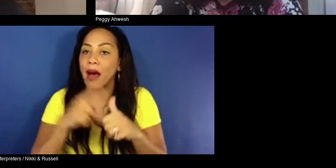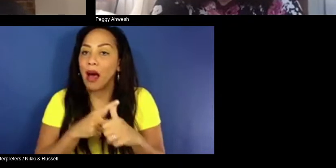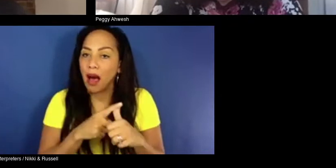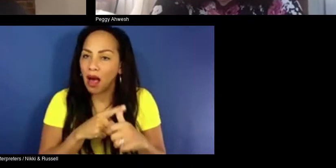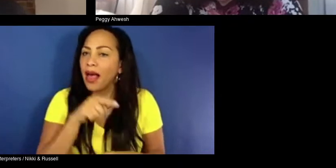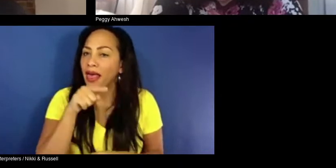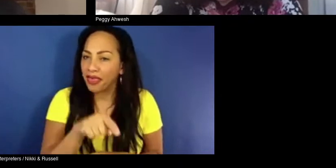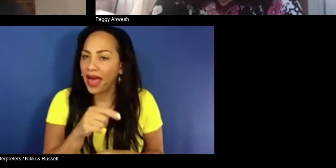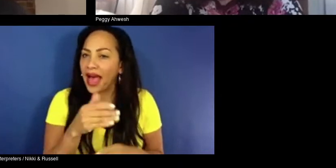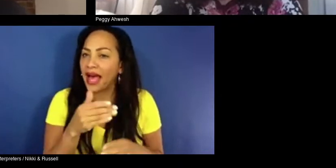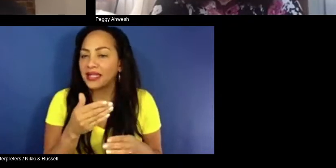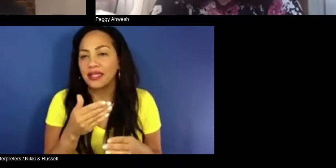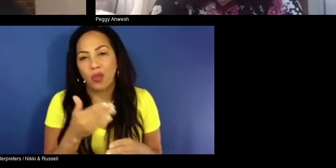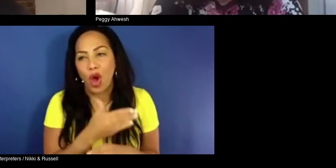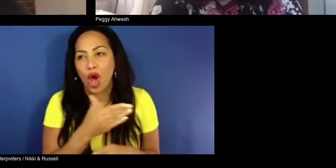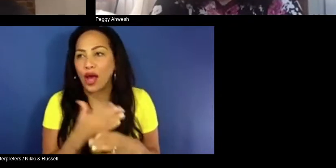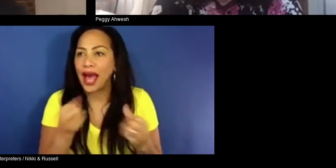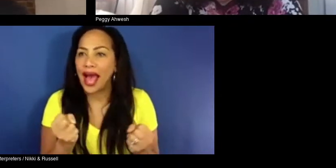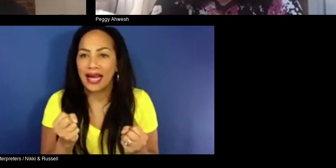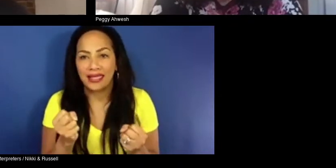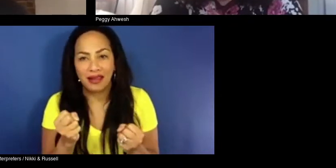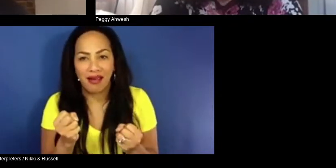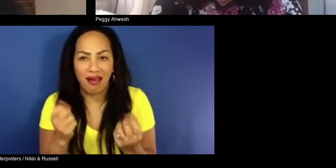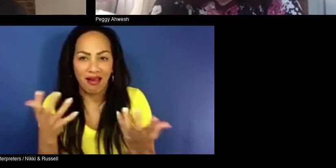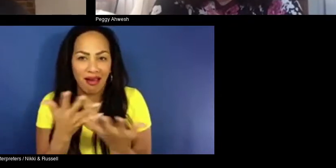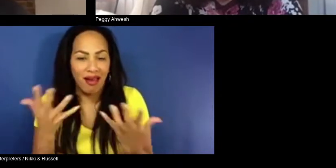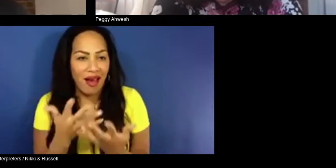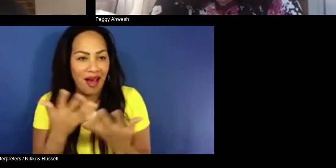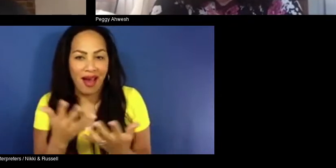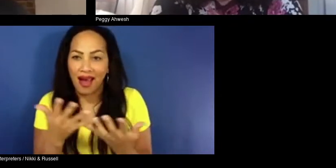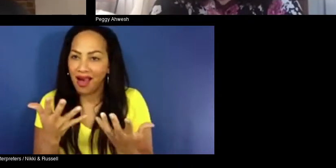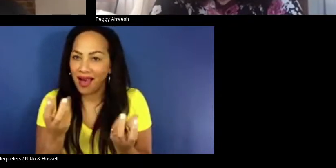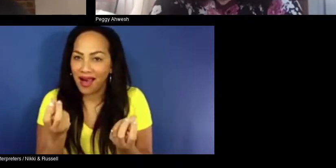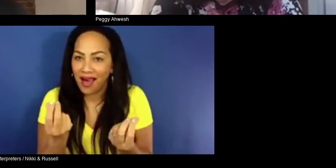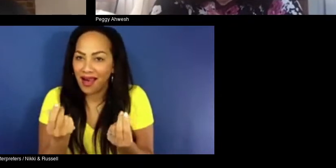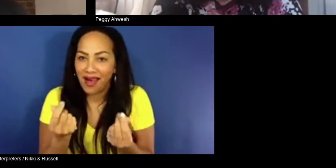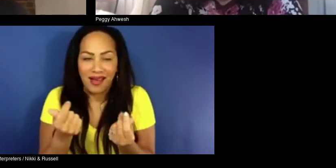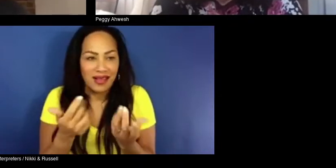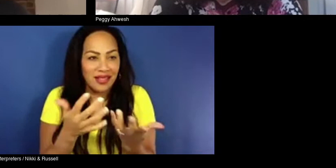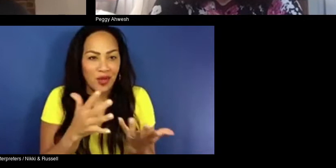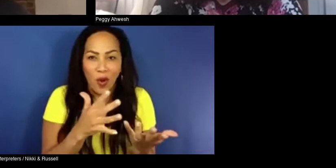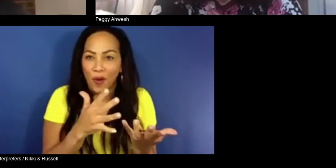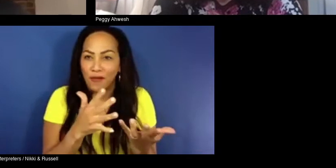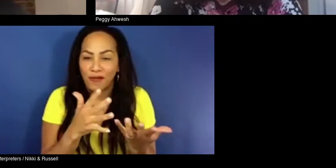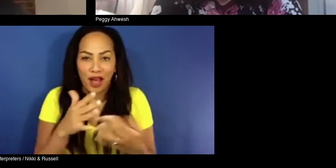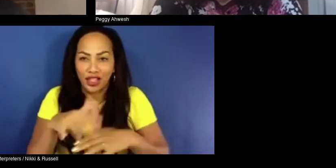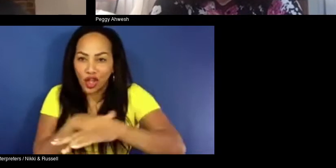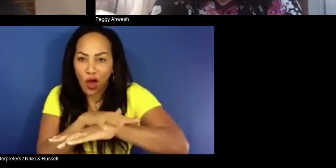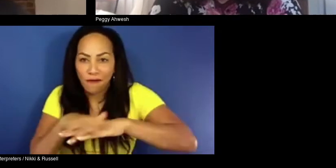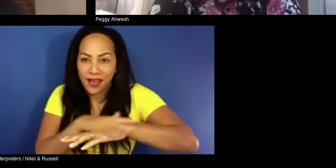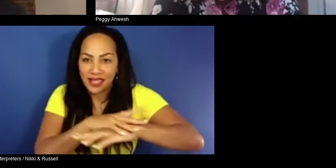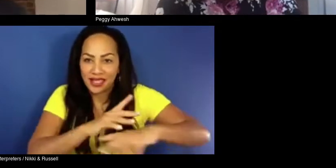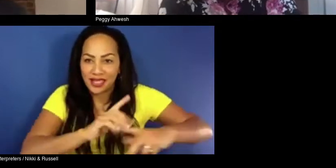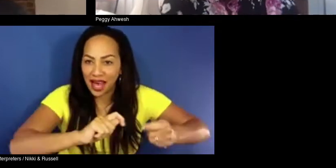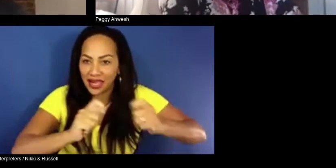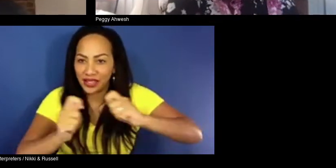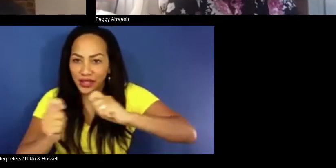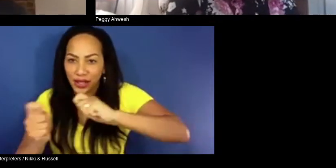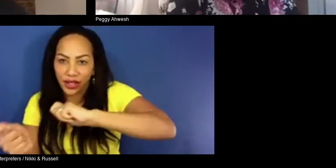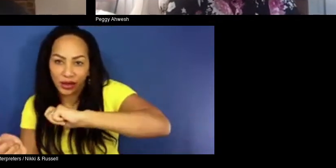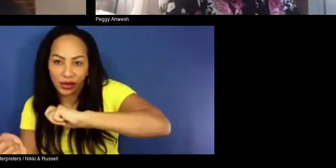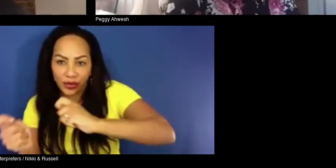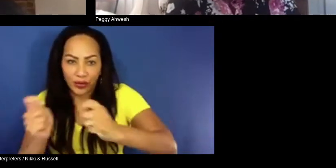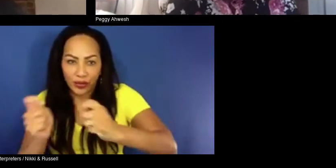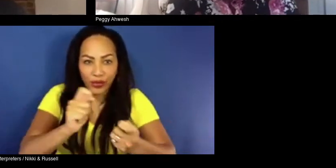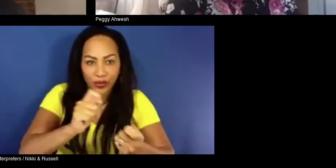placid surface. There's something almost like glacial about mm-hmm. it, visually, but also, you know, in the way that